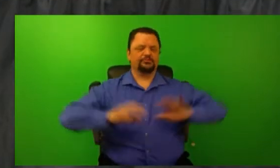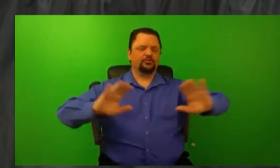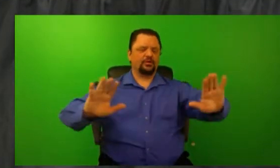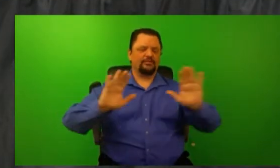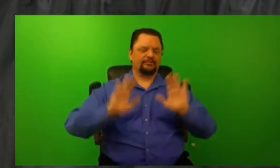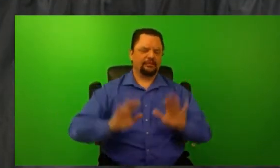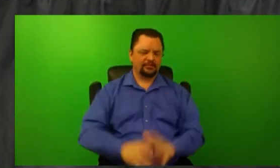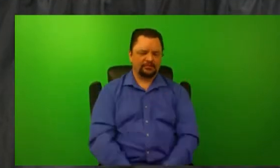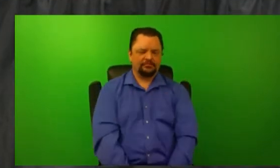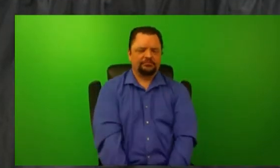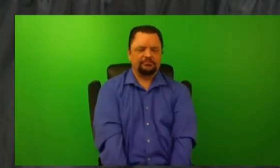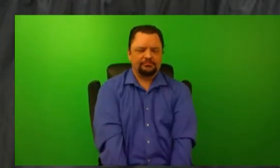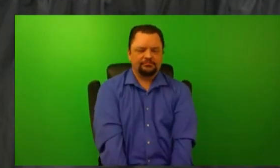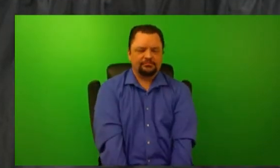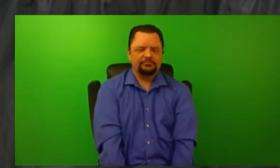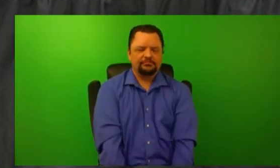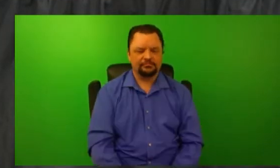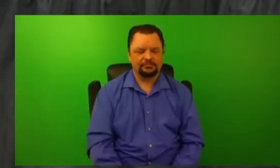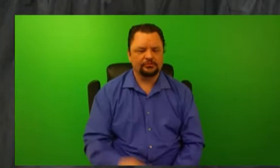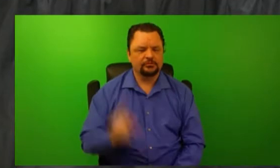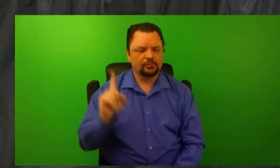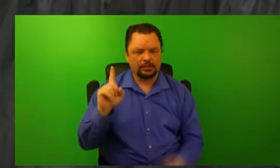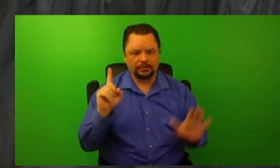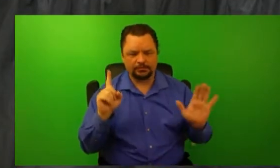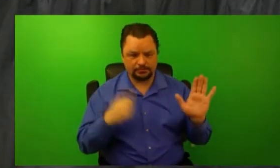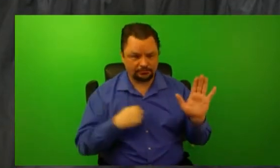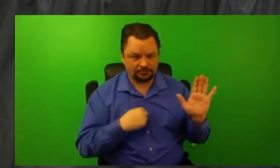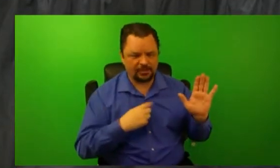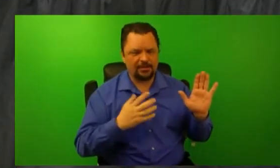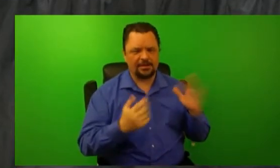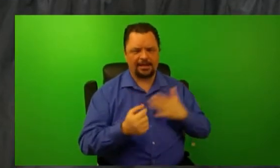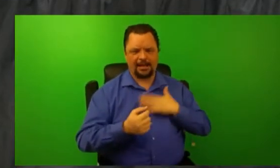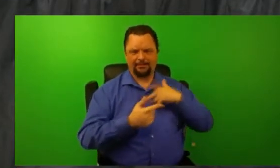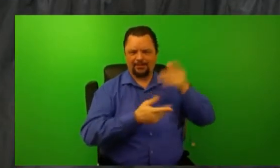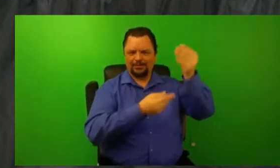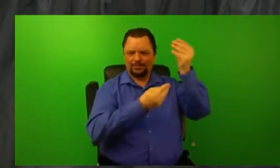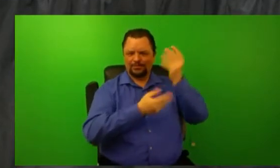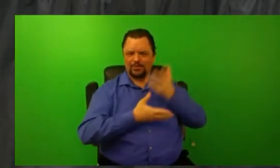Oh, sorry. Okay. Well, I'm glad you pointed that out to me. This is going to be kind of hard.